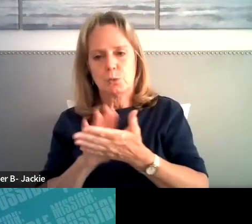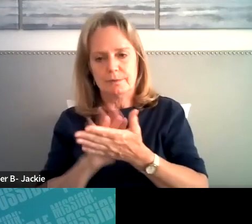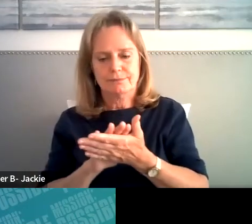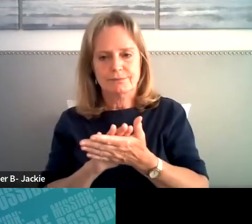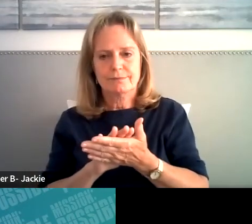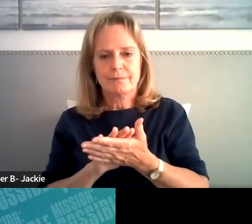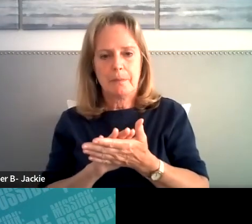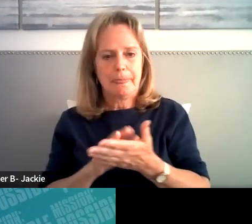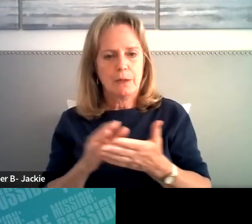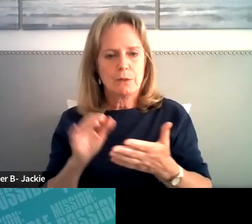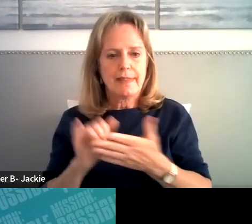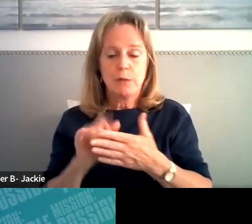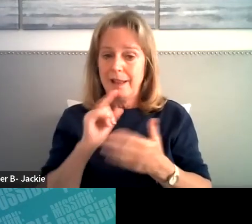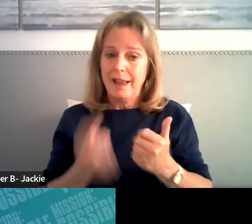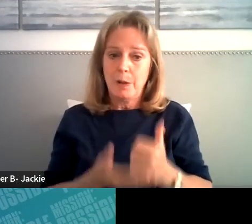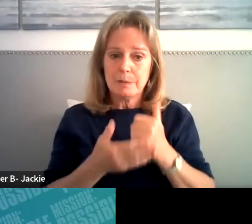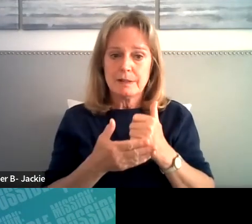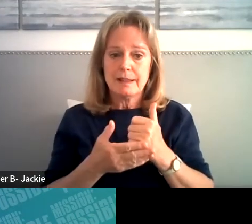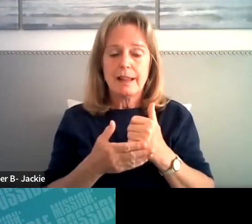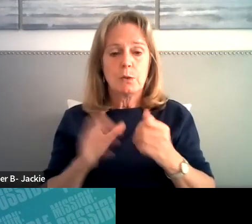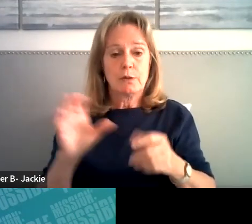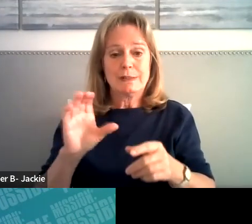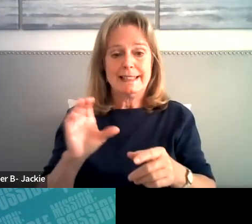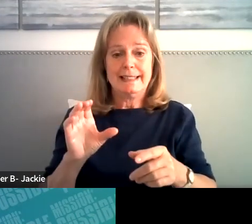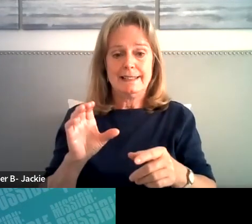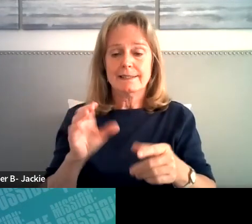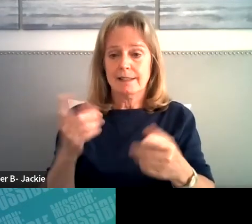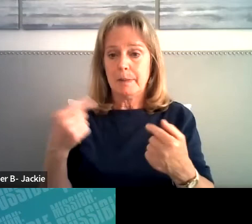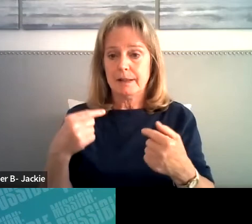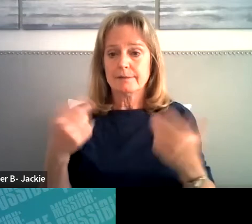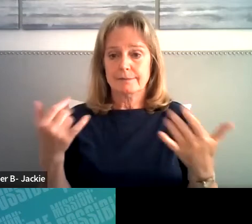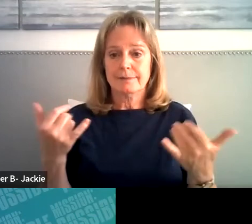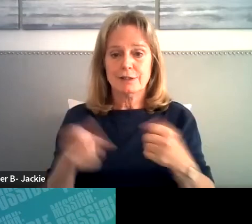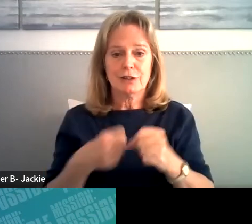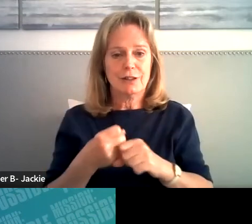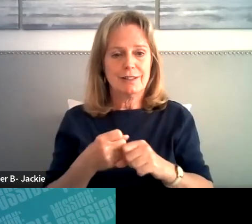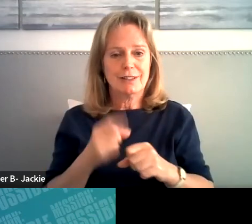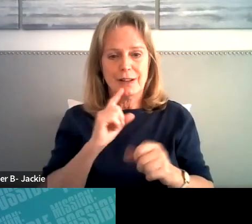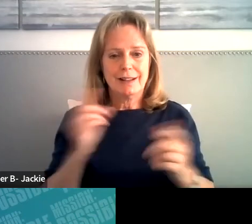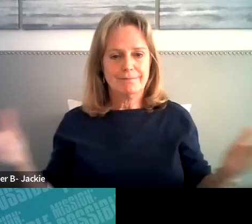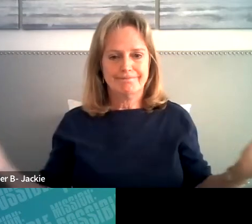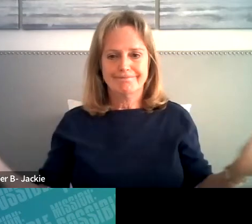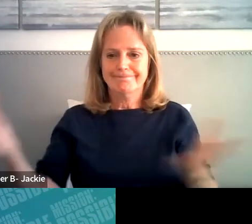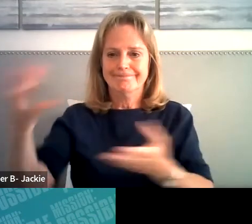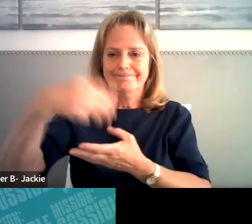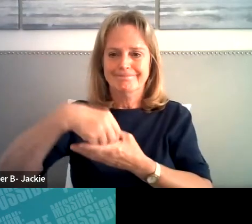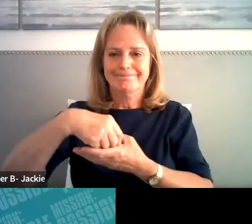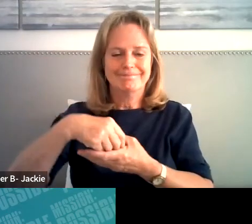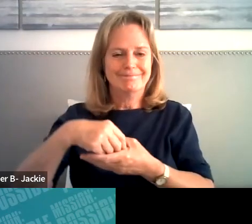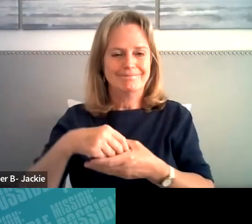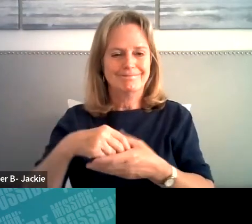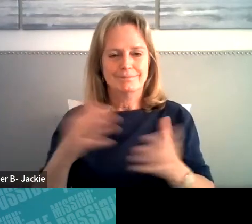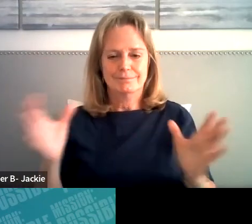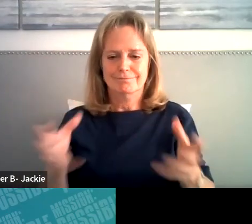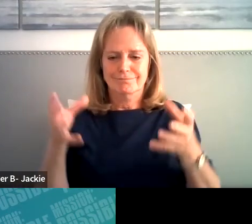think that really helped. And then with Christine coming in this year, we just really brought her in and made her part of the pack,